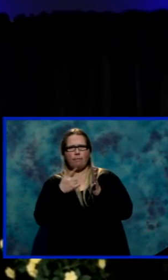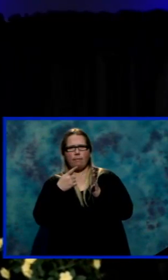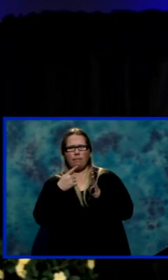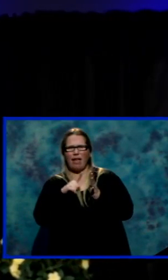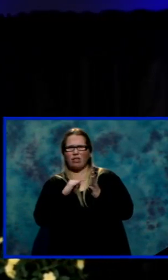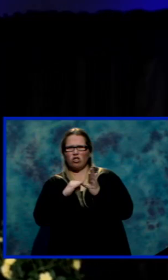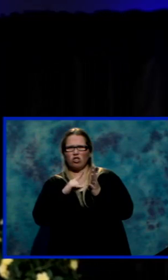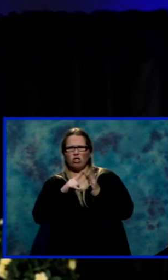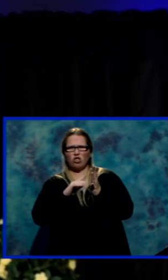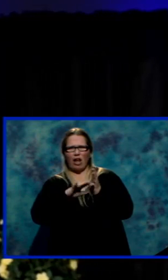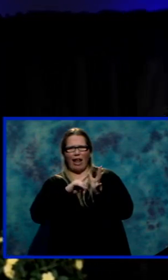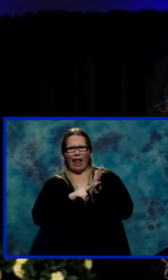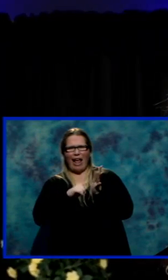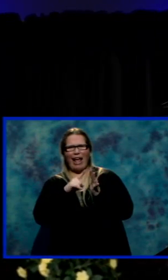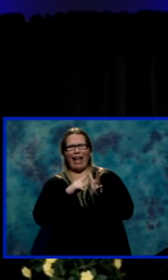Nathan. Remember?